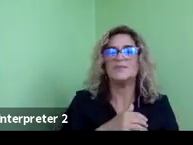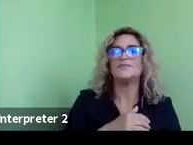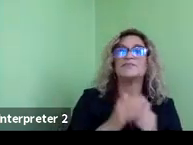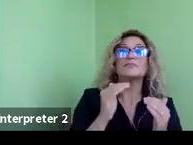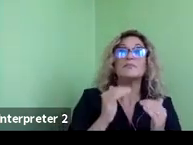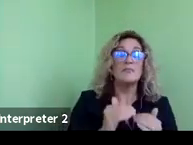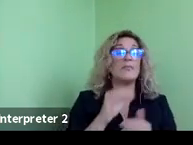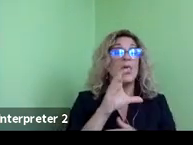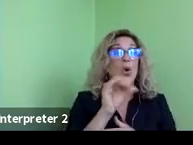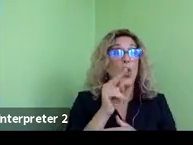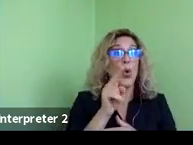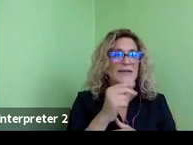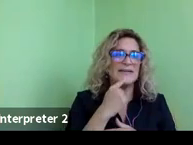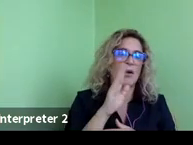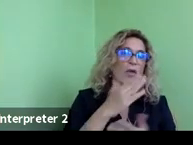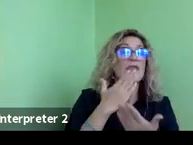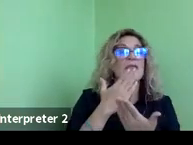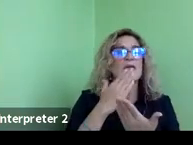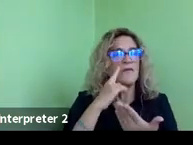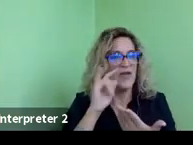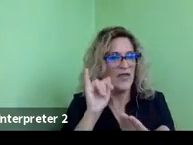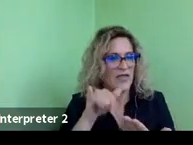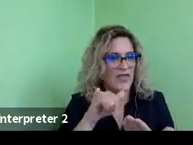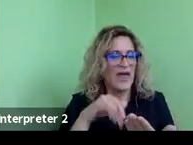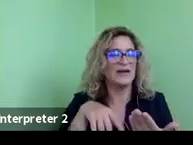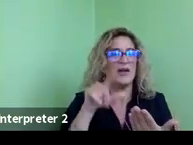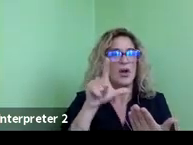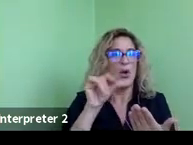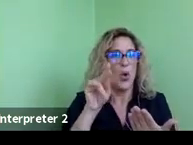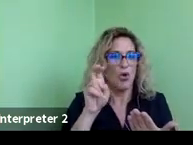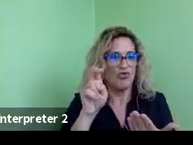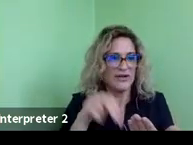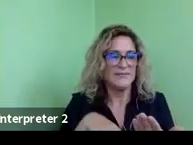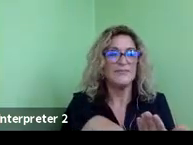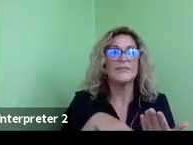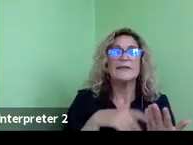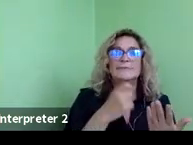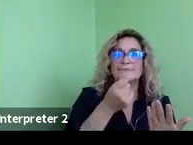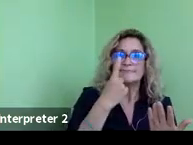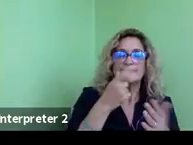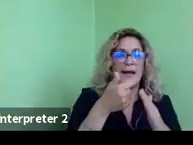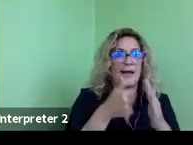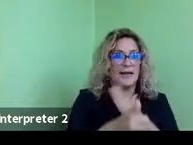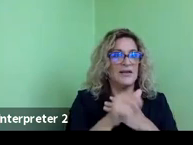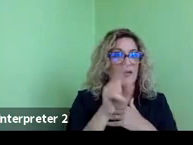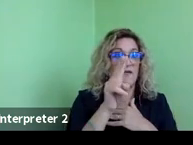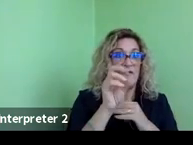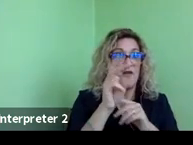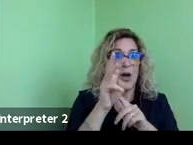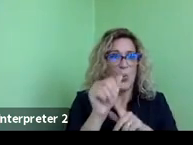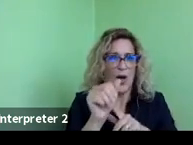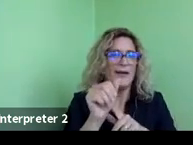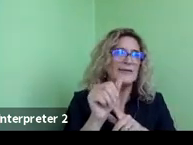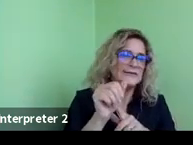in all city hospitals? That might be tricky because VAWA is federal, and there's so